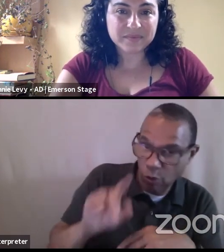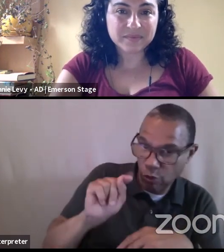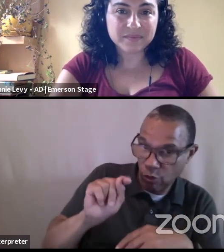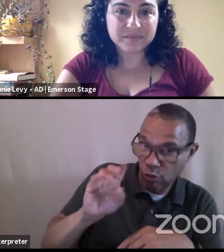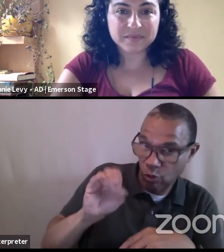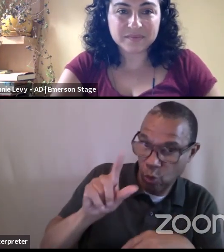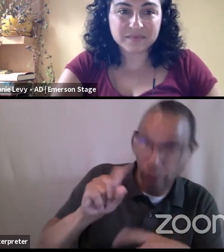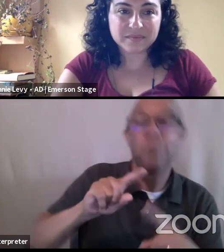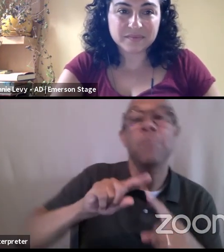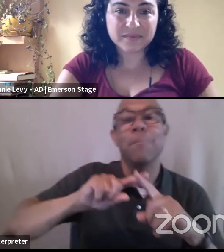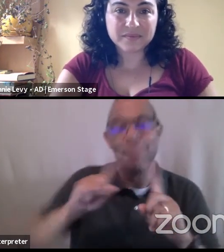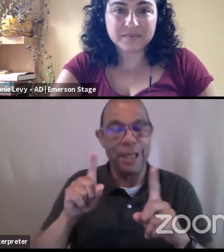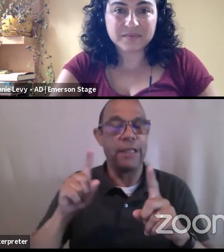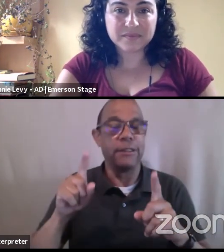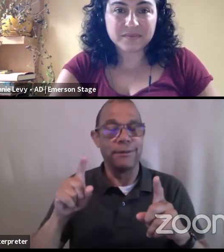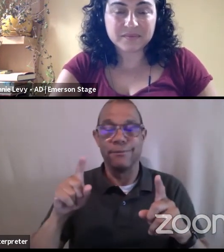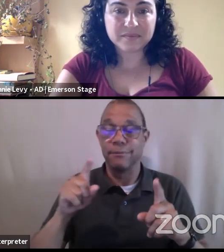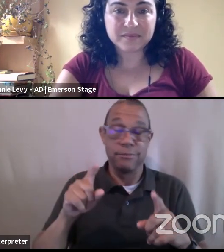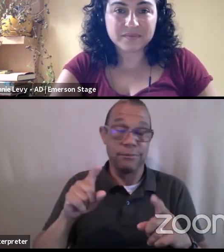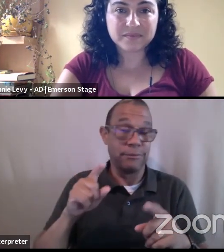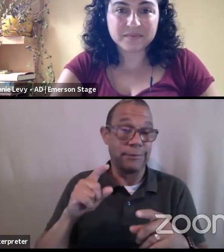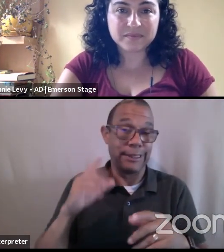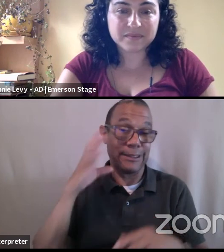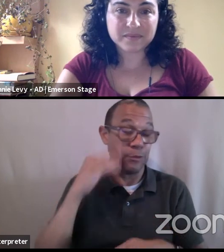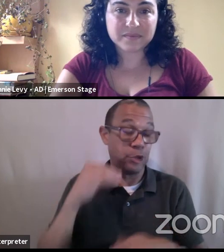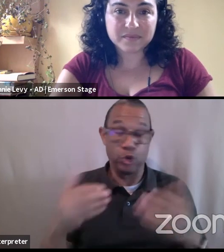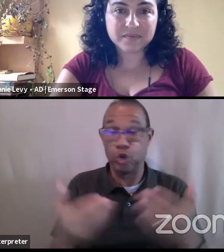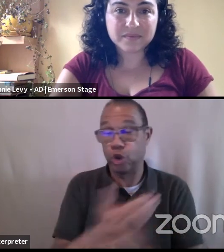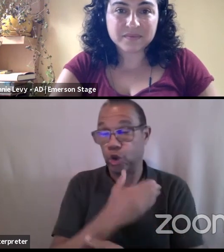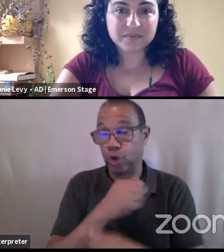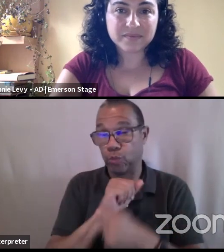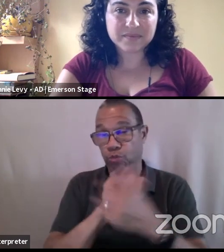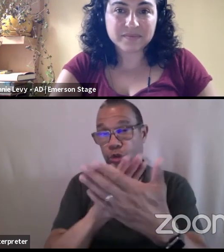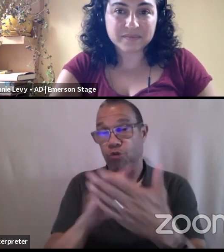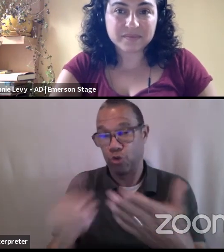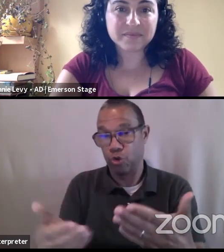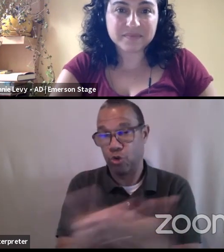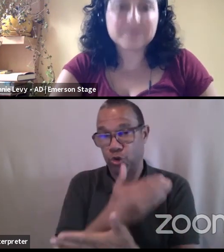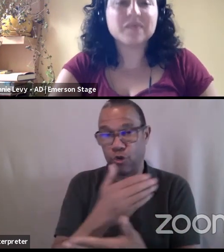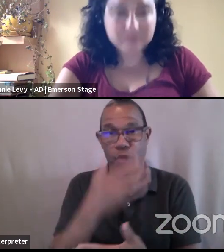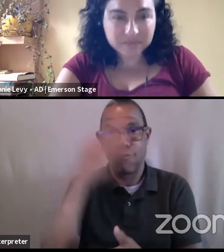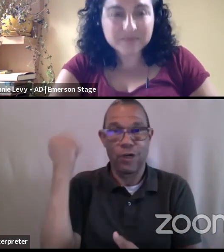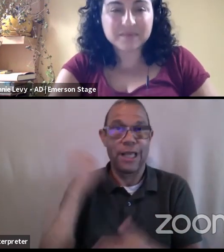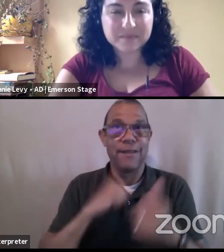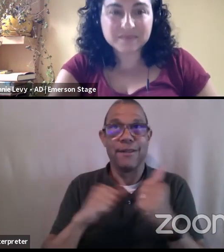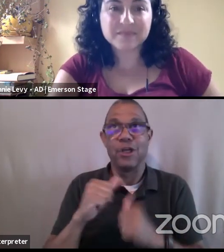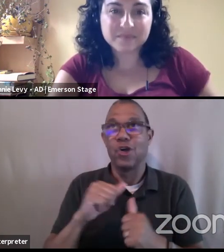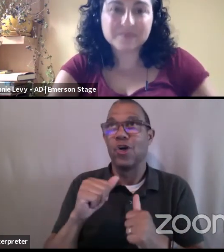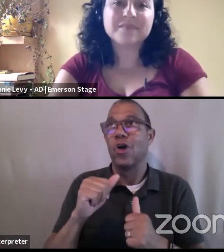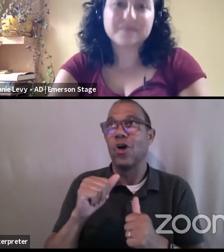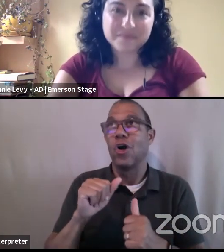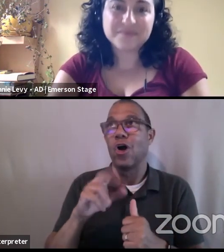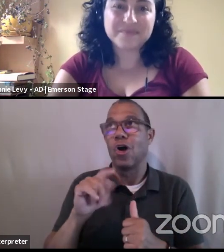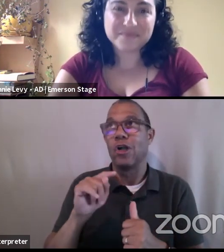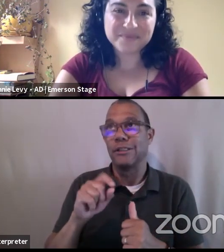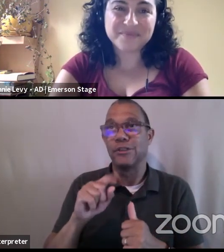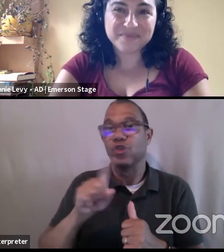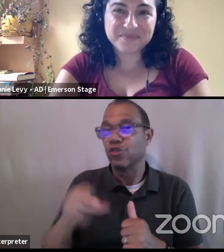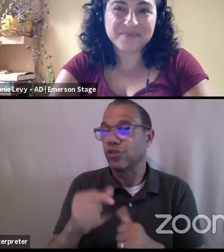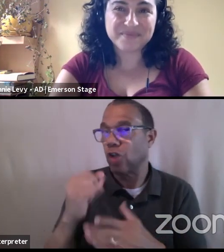question things that you already know see forget that you're a theater artist you're an artist go forth